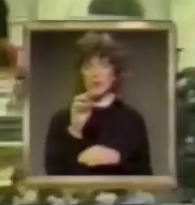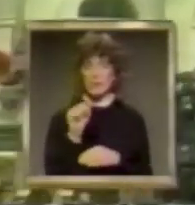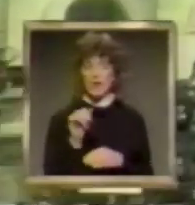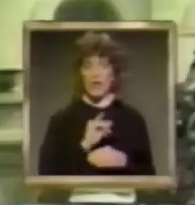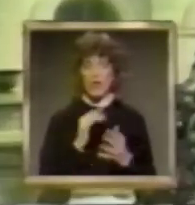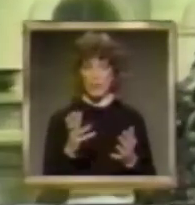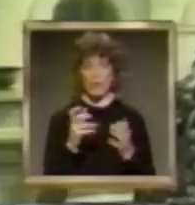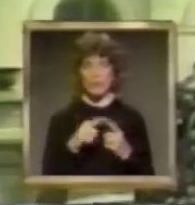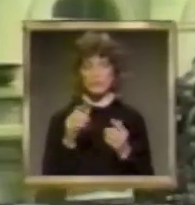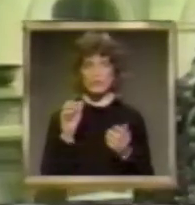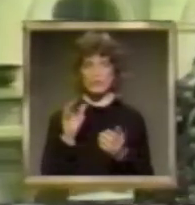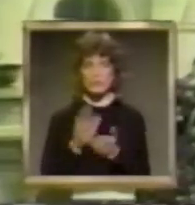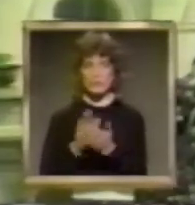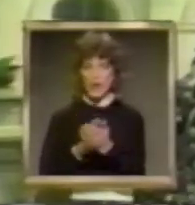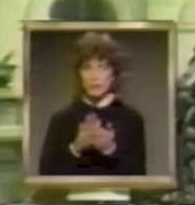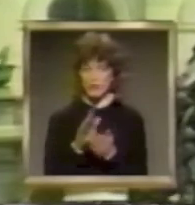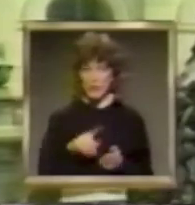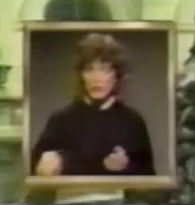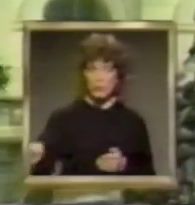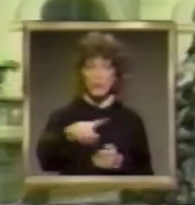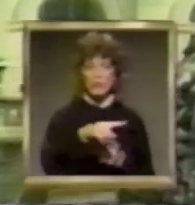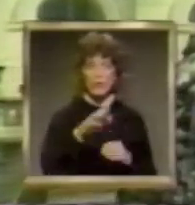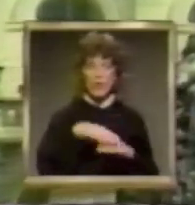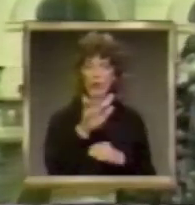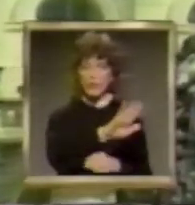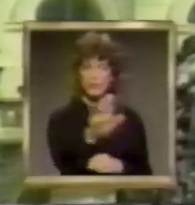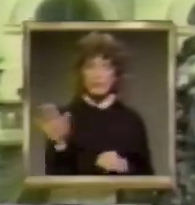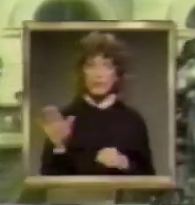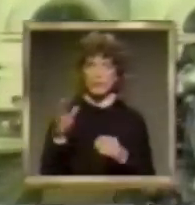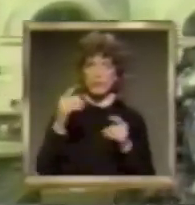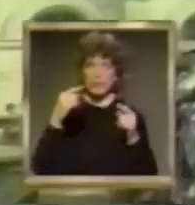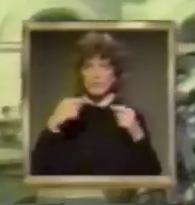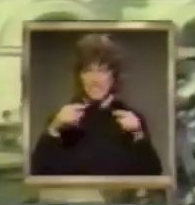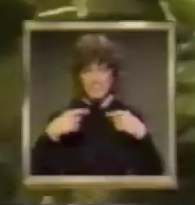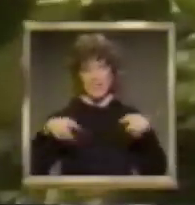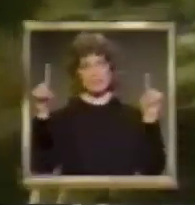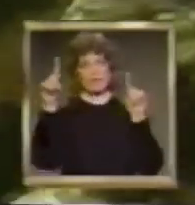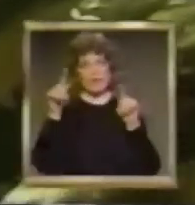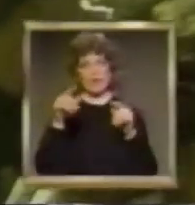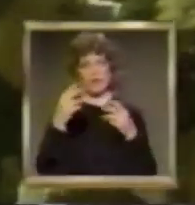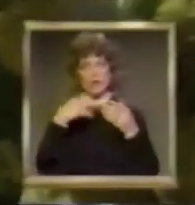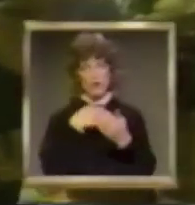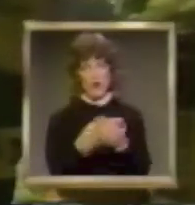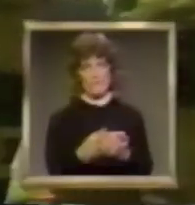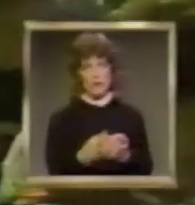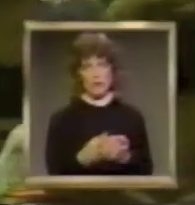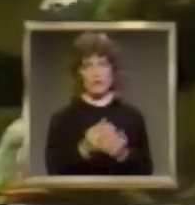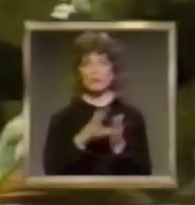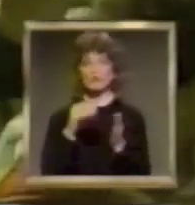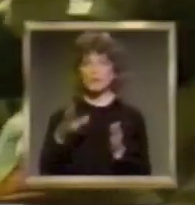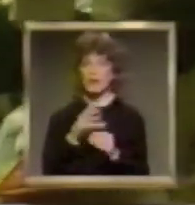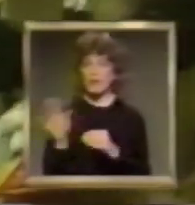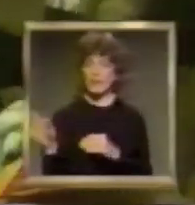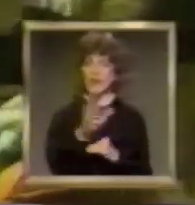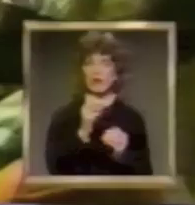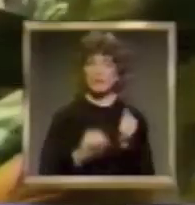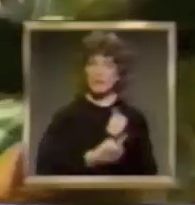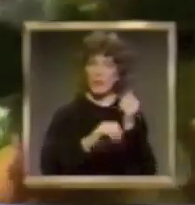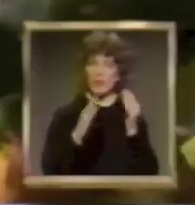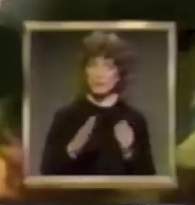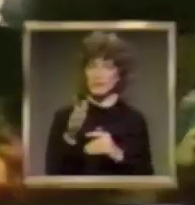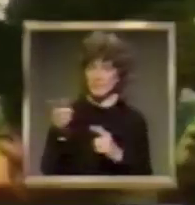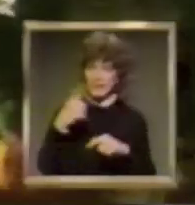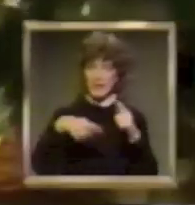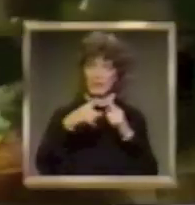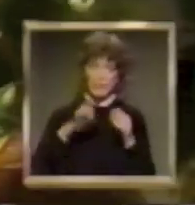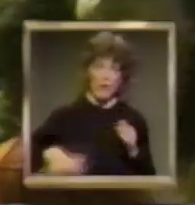to congratulate you on your successful arrival. The students and their supporters, who came from all across the